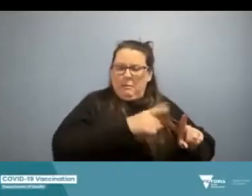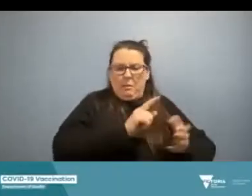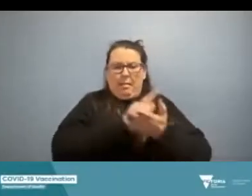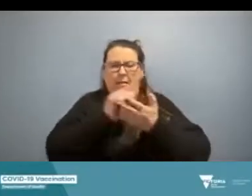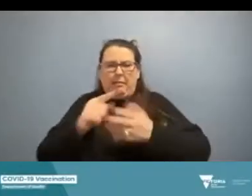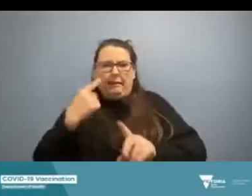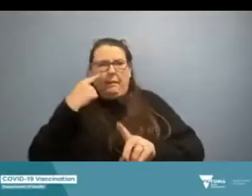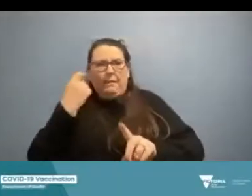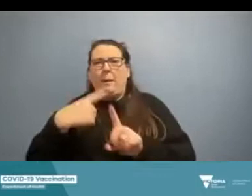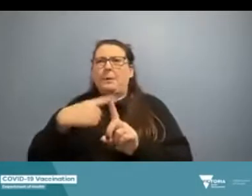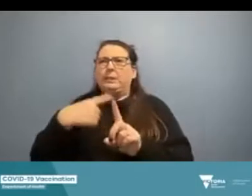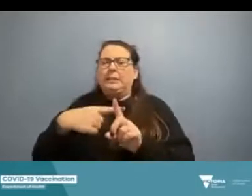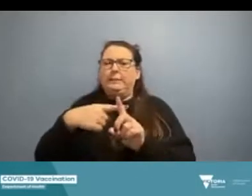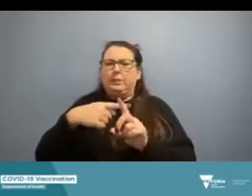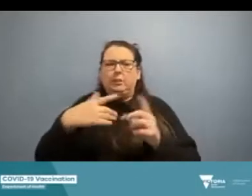be some